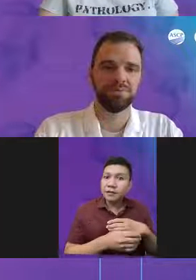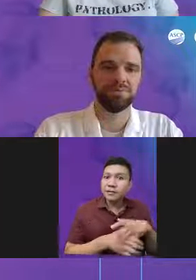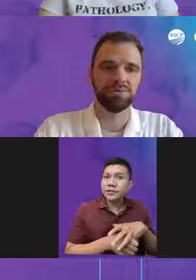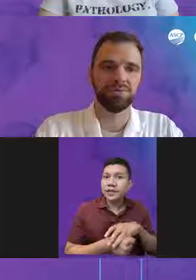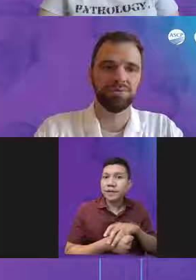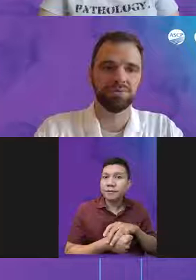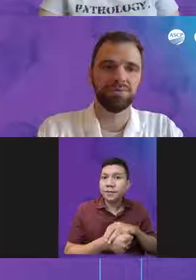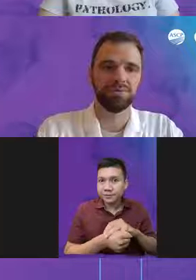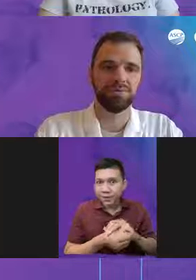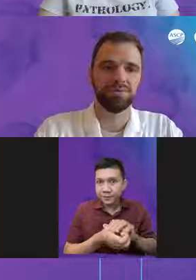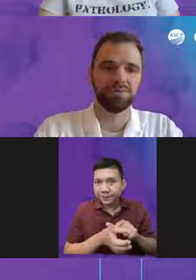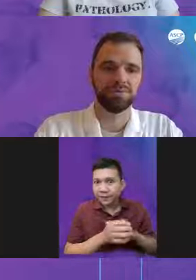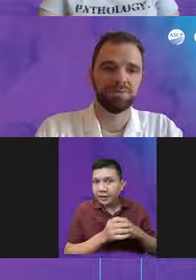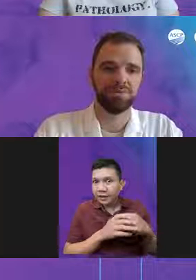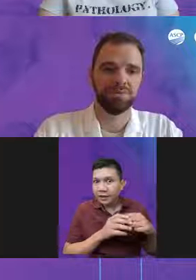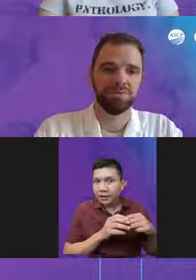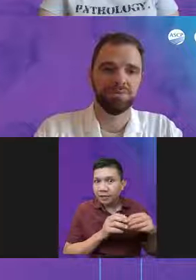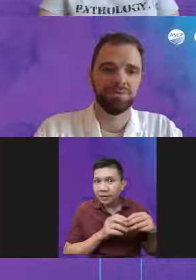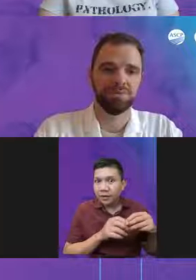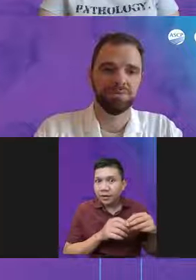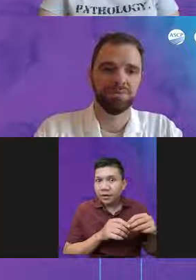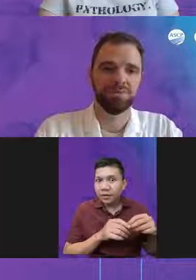NRBCs found in the smear.